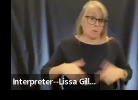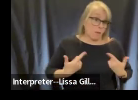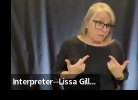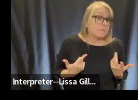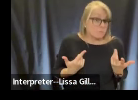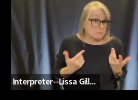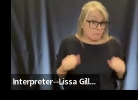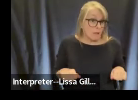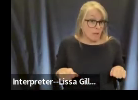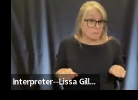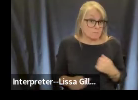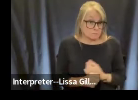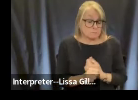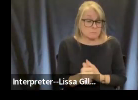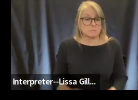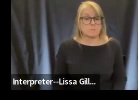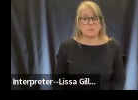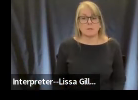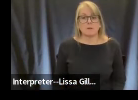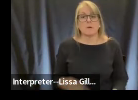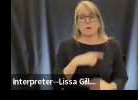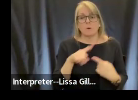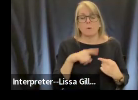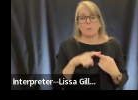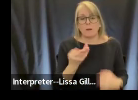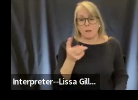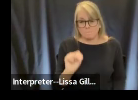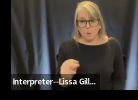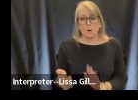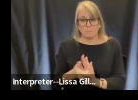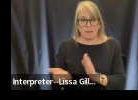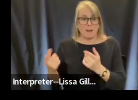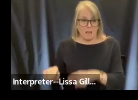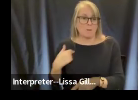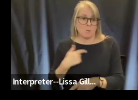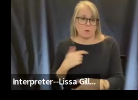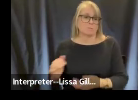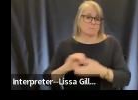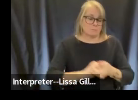And then lastly, when burn bans do get called, they are in conjunction, they're us, but we're in conjunction with the Department